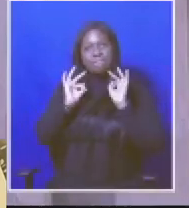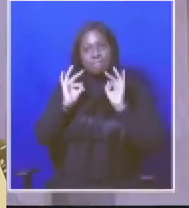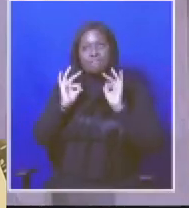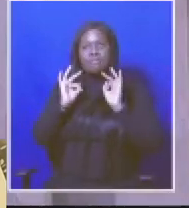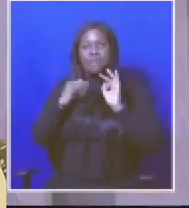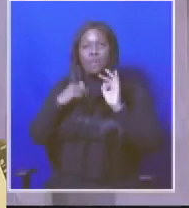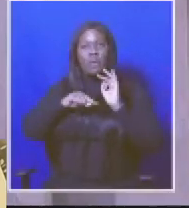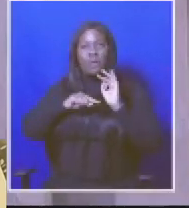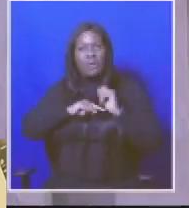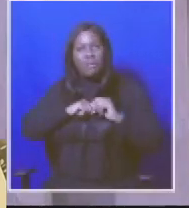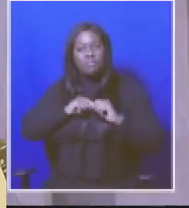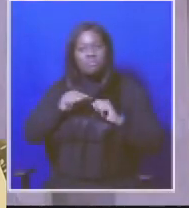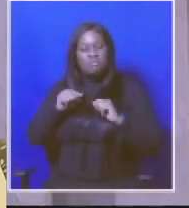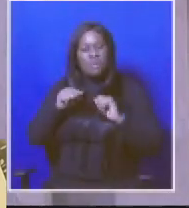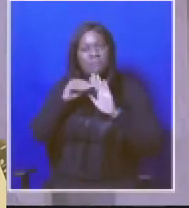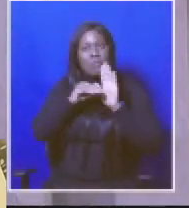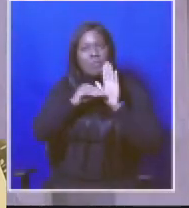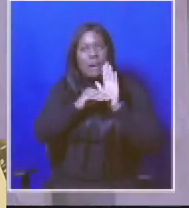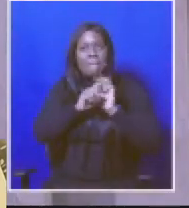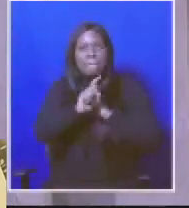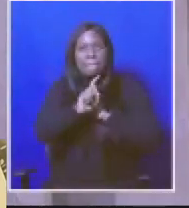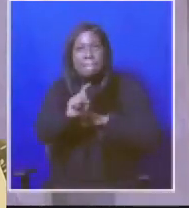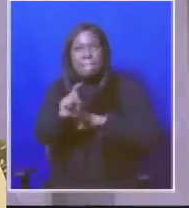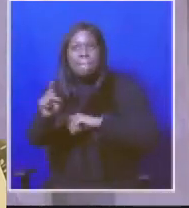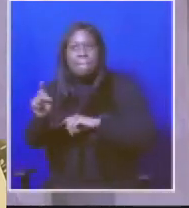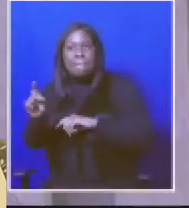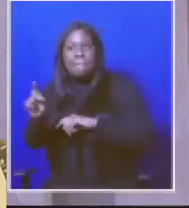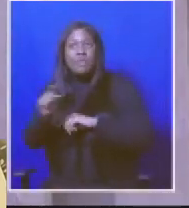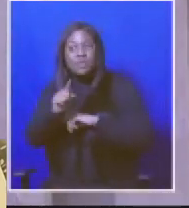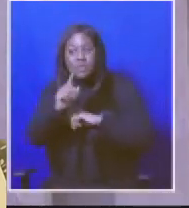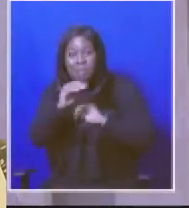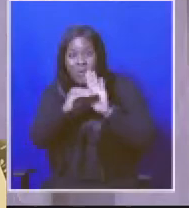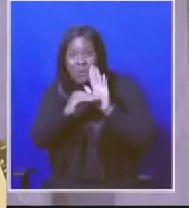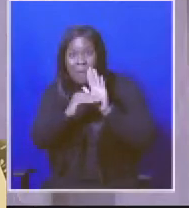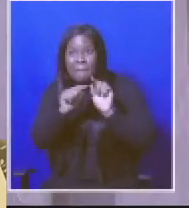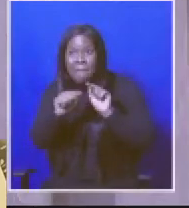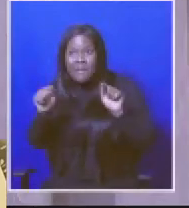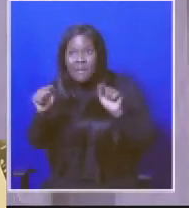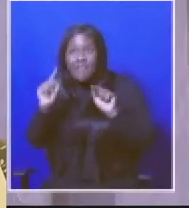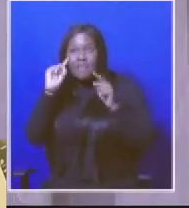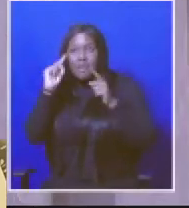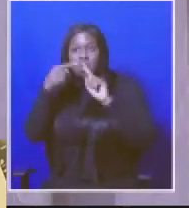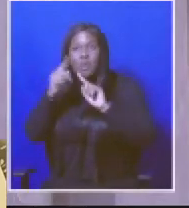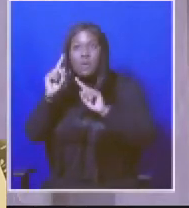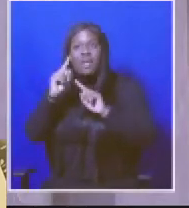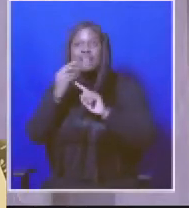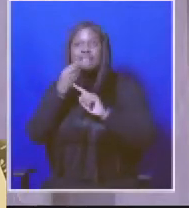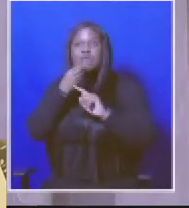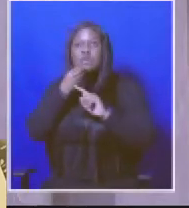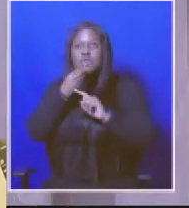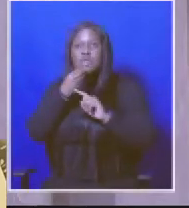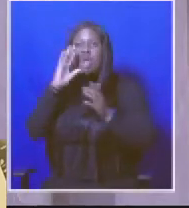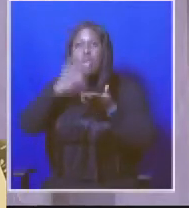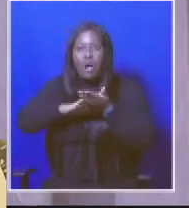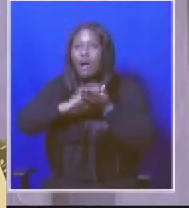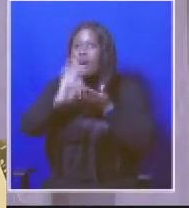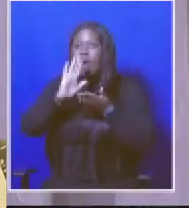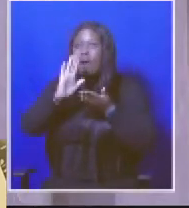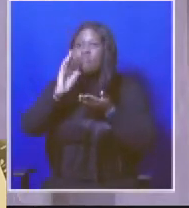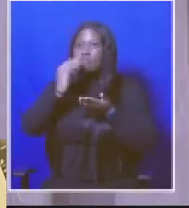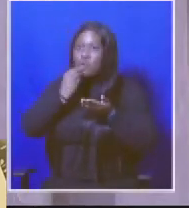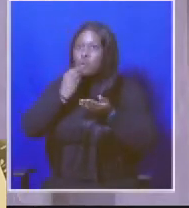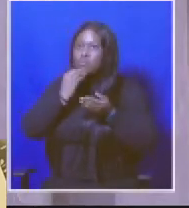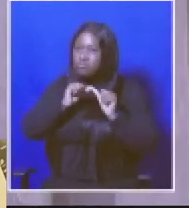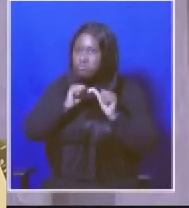disturb programs that ensure food security. That's why commercial farmers are not our